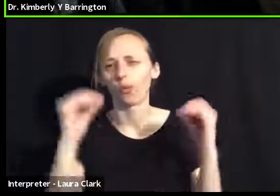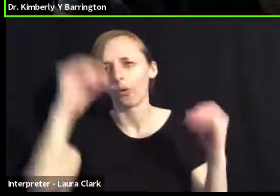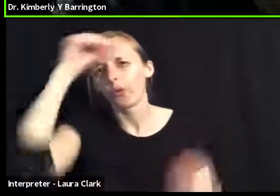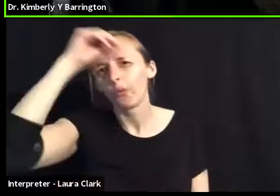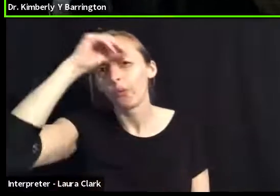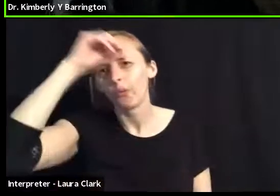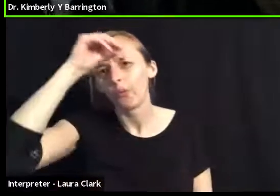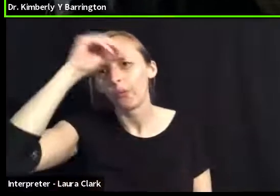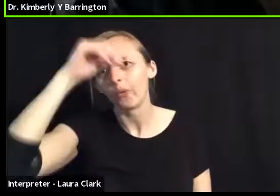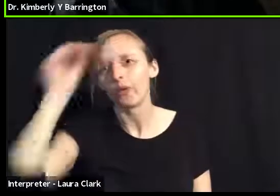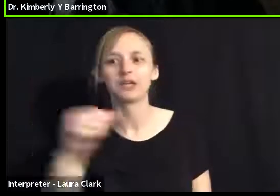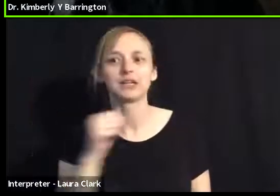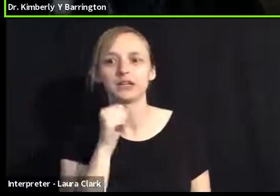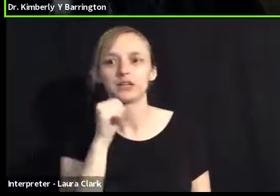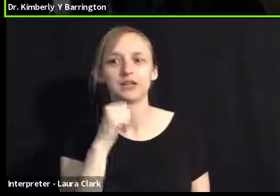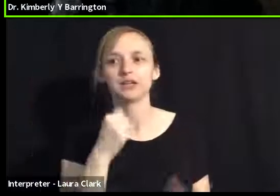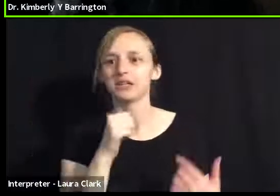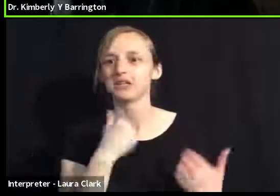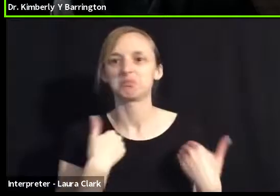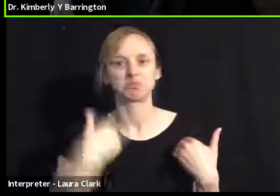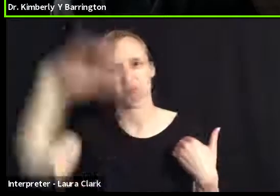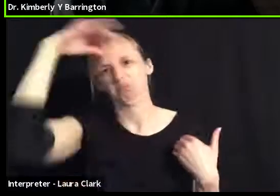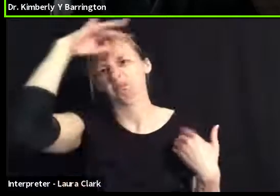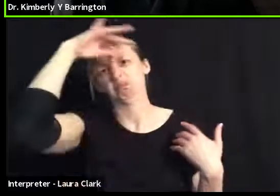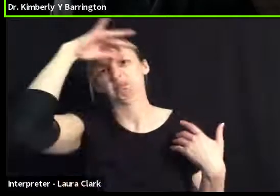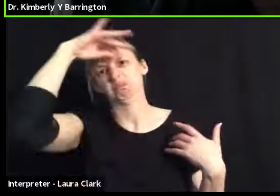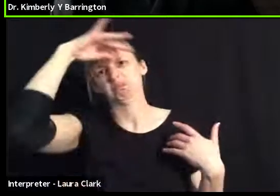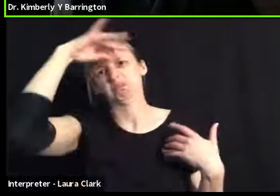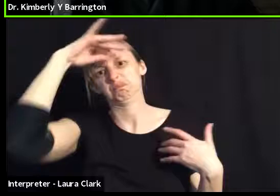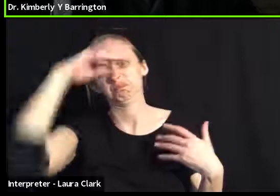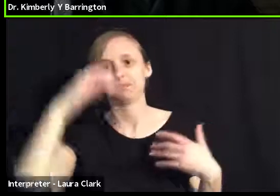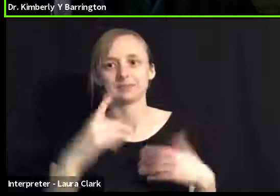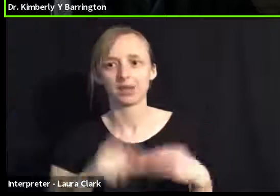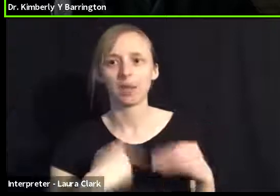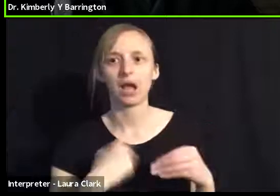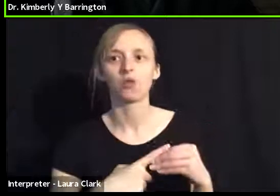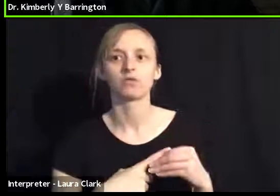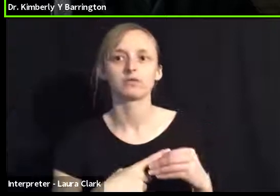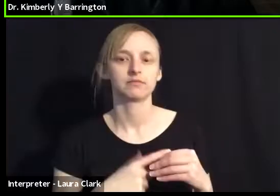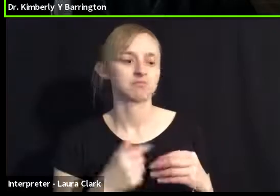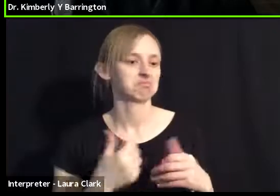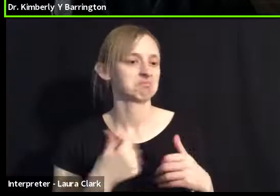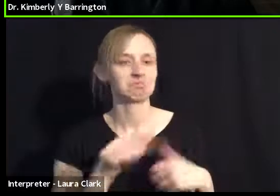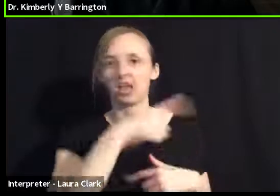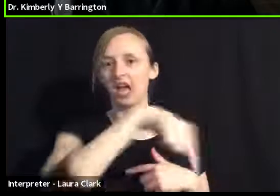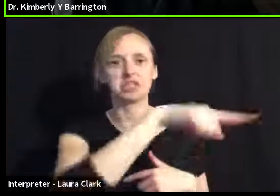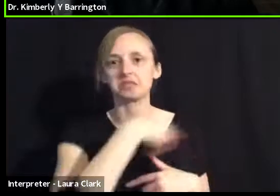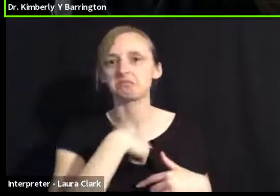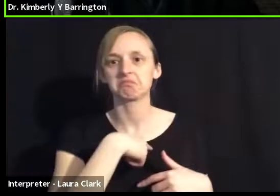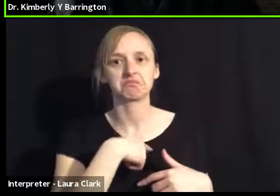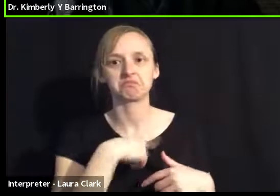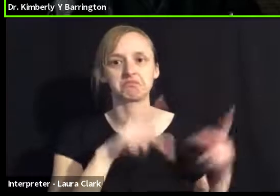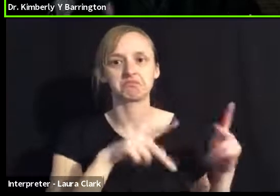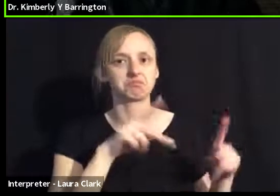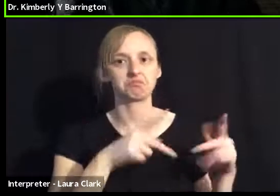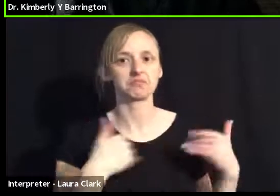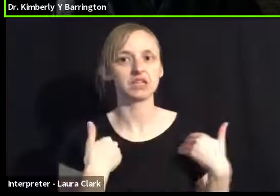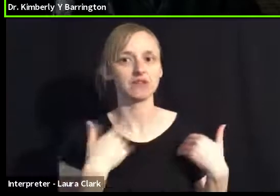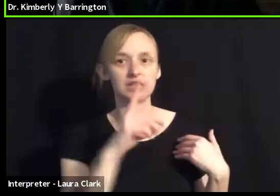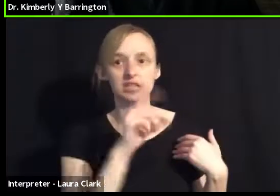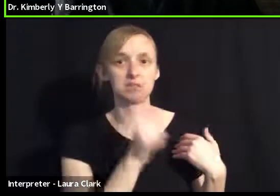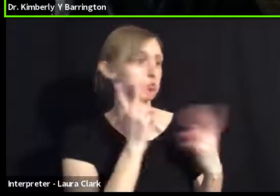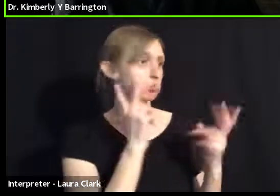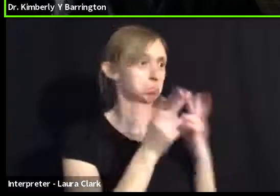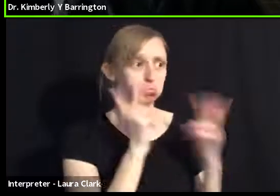A tittle or a tittle. So not a titter or a tittle of anyone with a disability. And the question